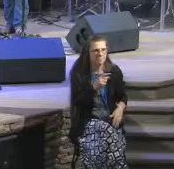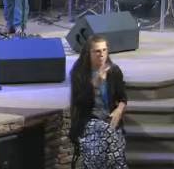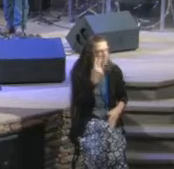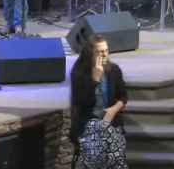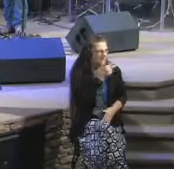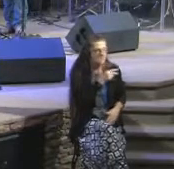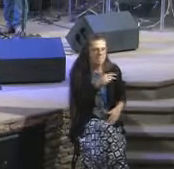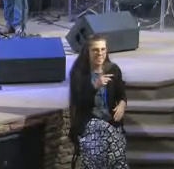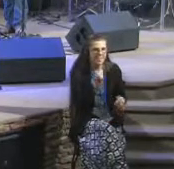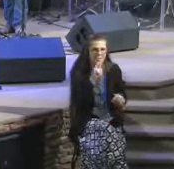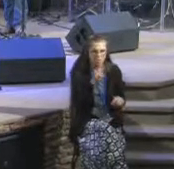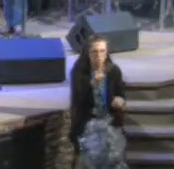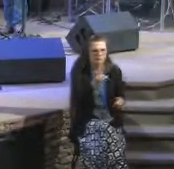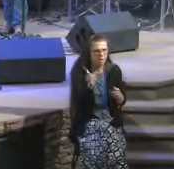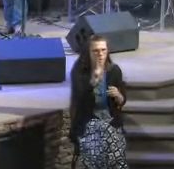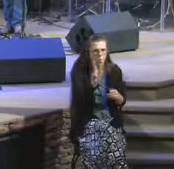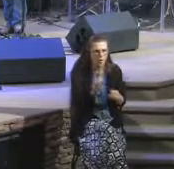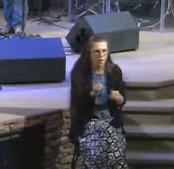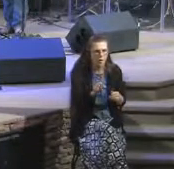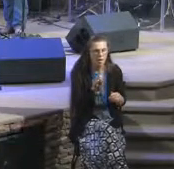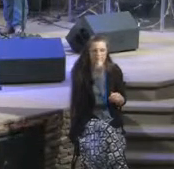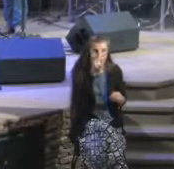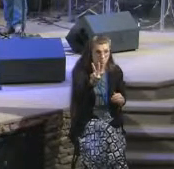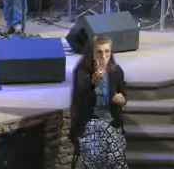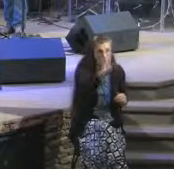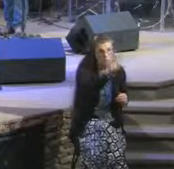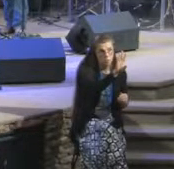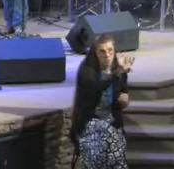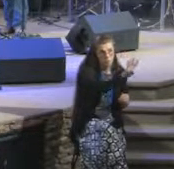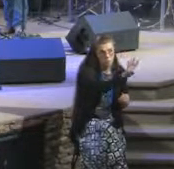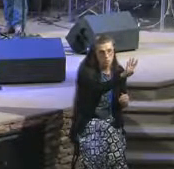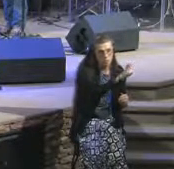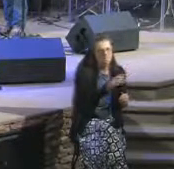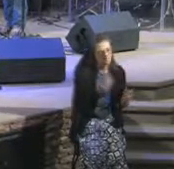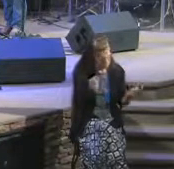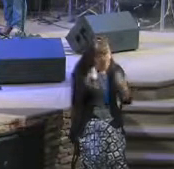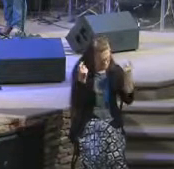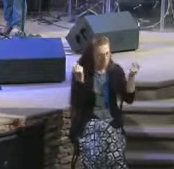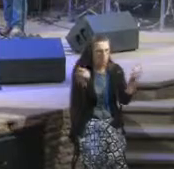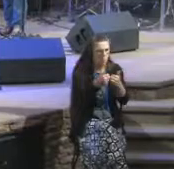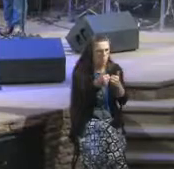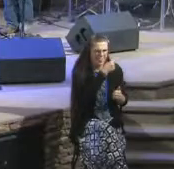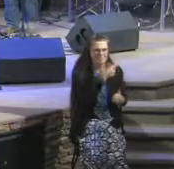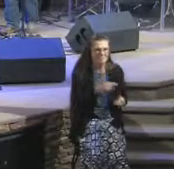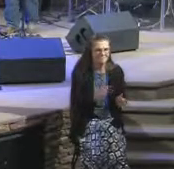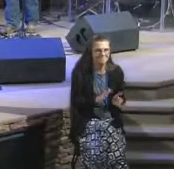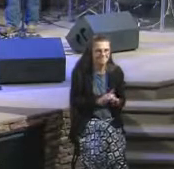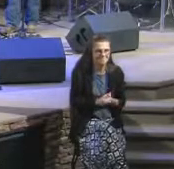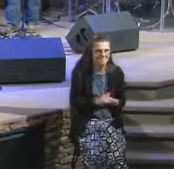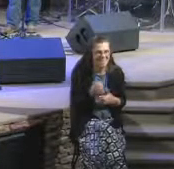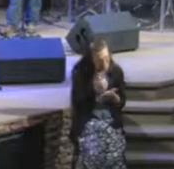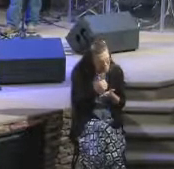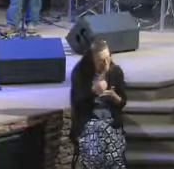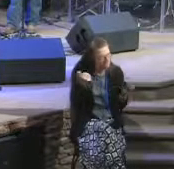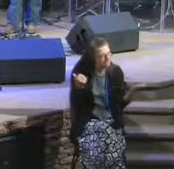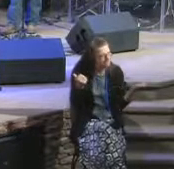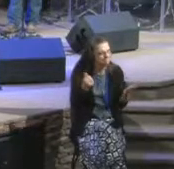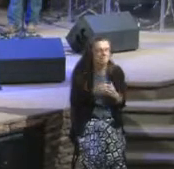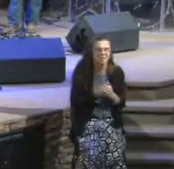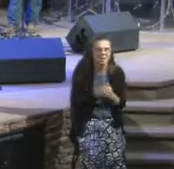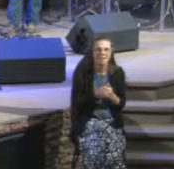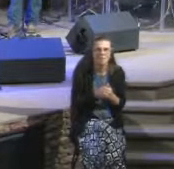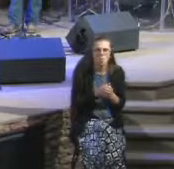Again, it's going to be next Saturday from 2 to 4. Please come by and help them celebrate 50 years of wedding. Amen.